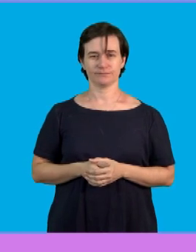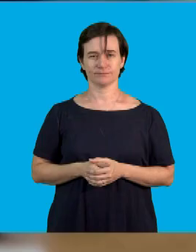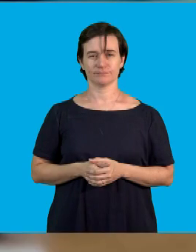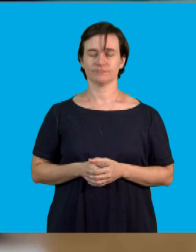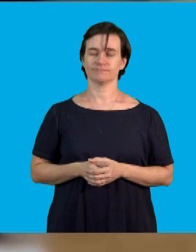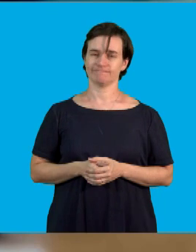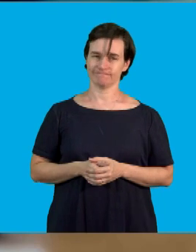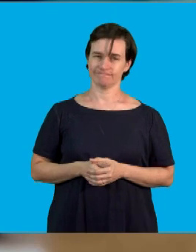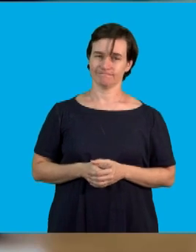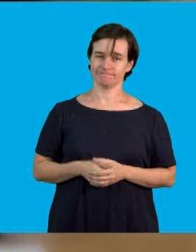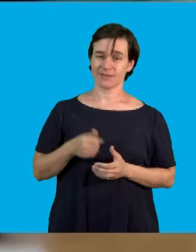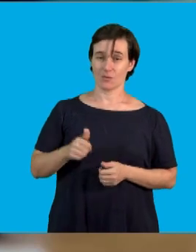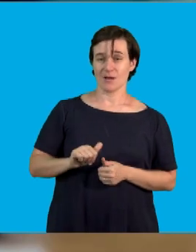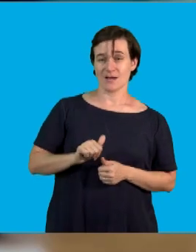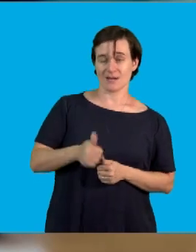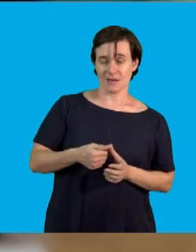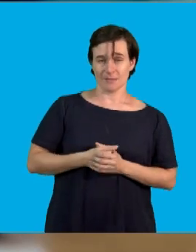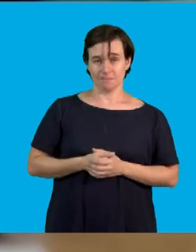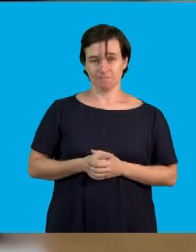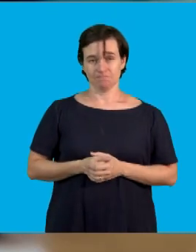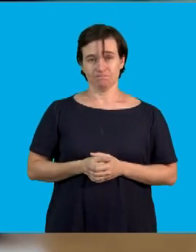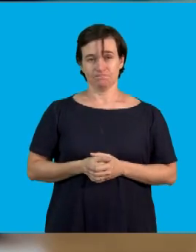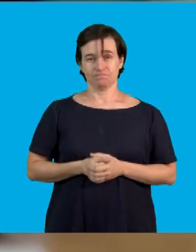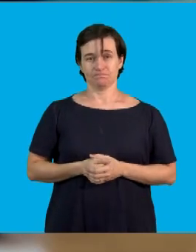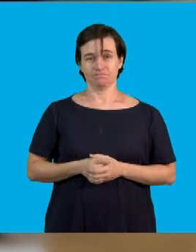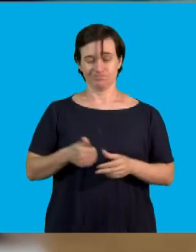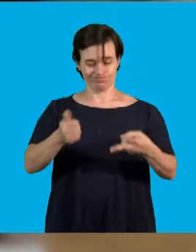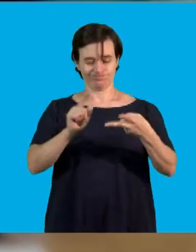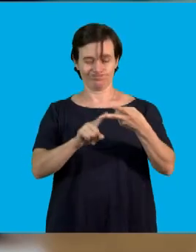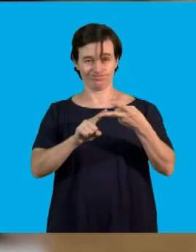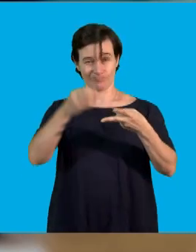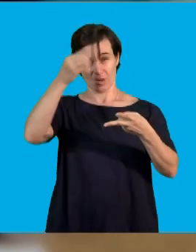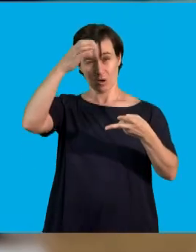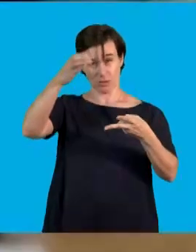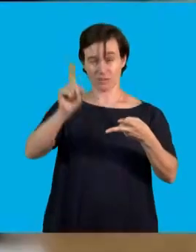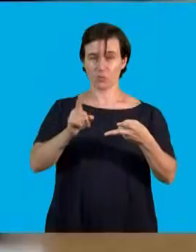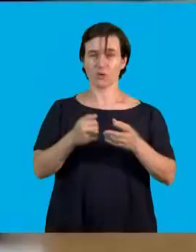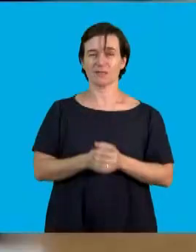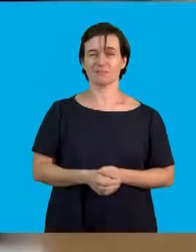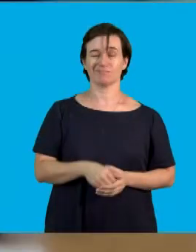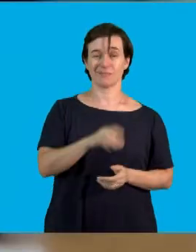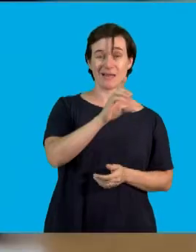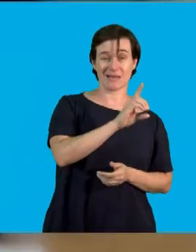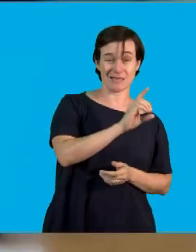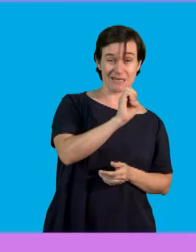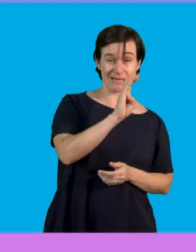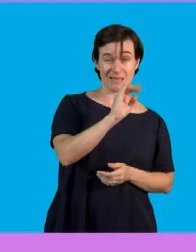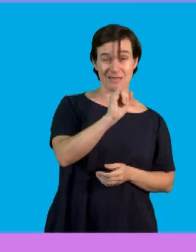Right, moving on, we are looking at our second concept, of which is a debit and a